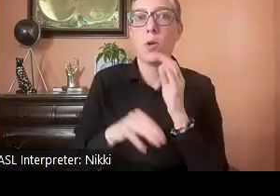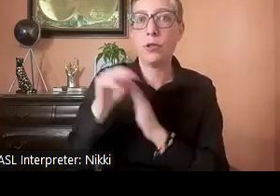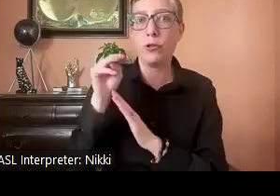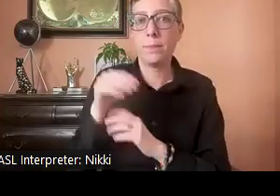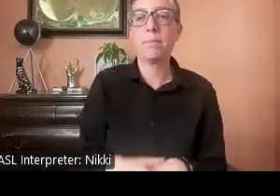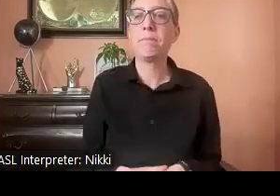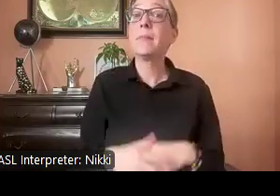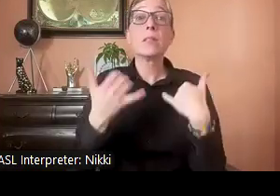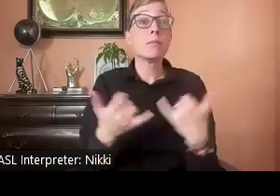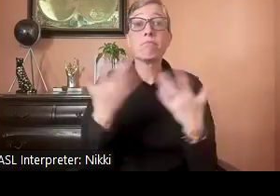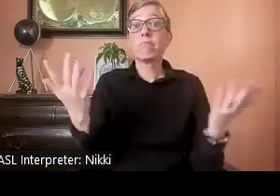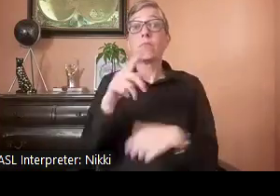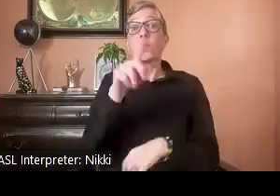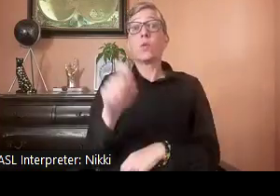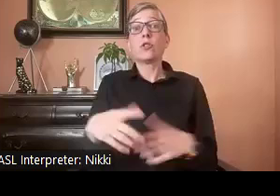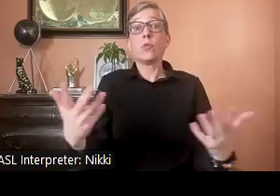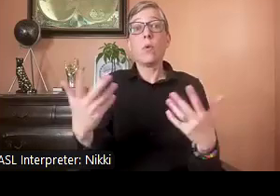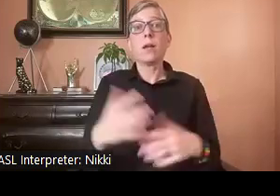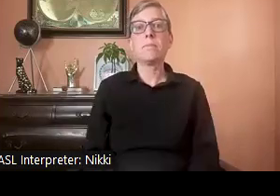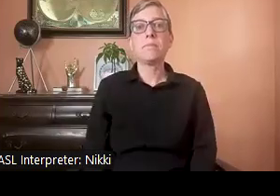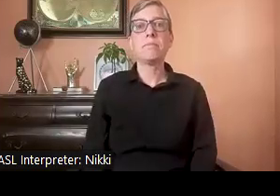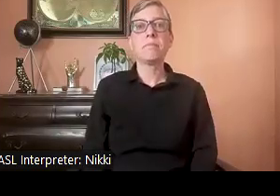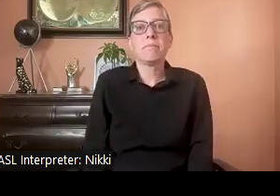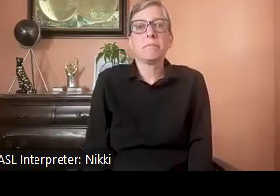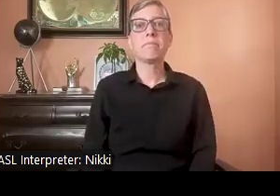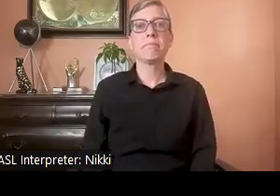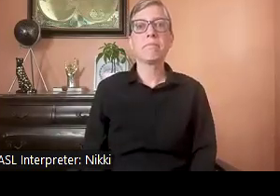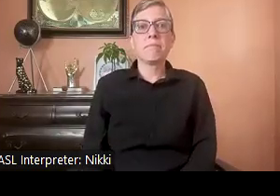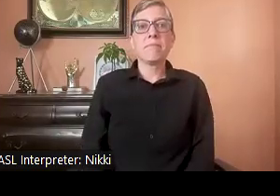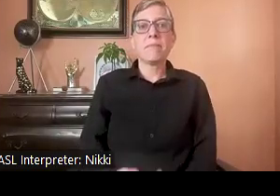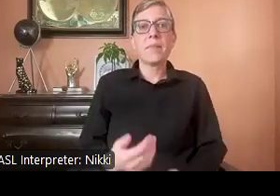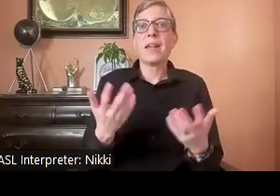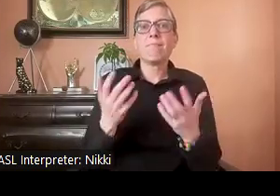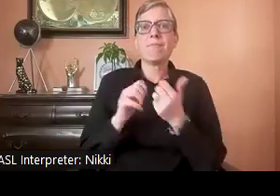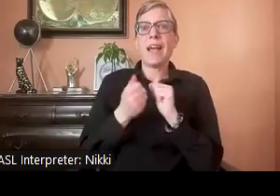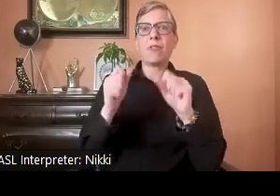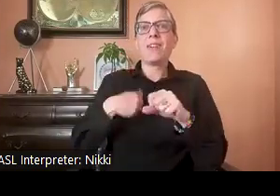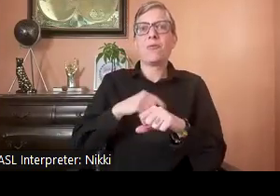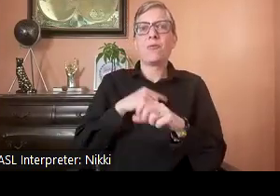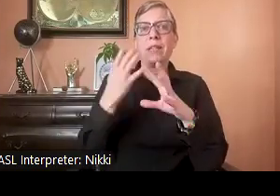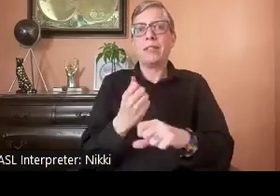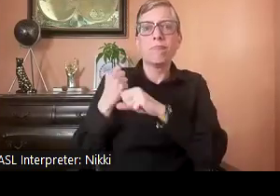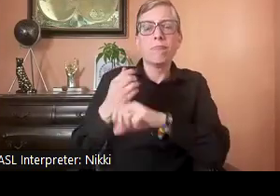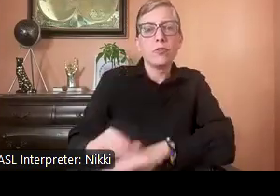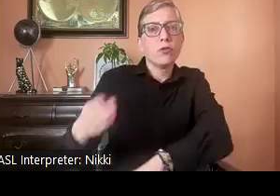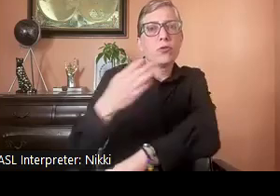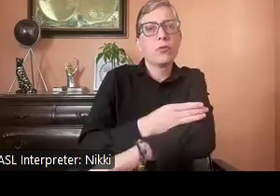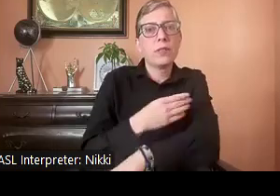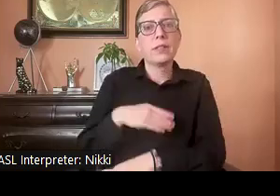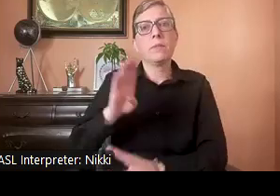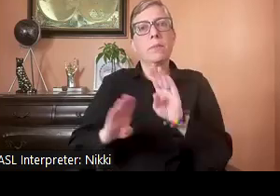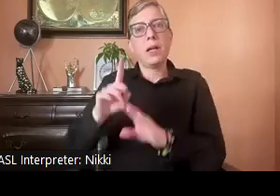for us is, what forces do we need to right size against to strengthen the biopsychosocial model for increased